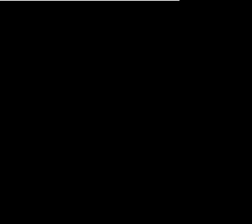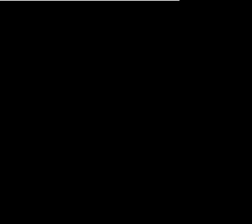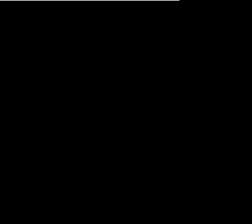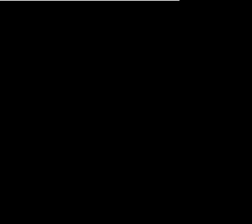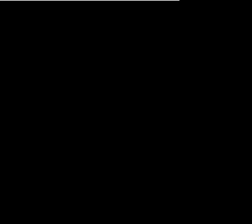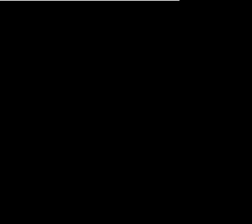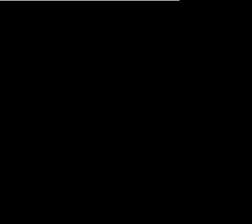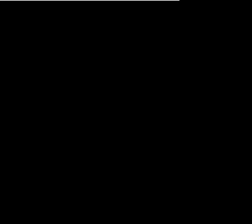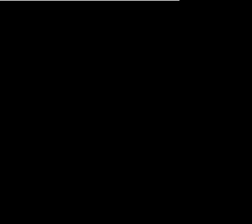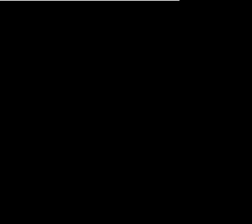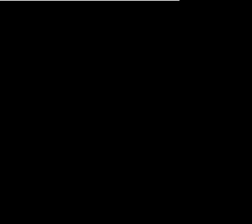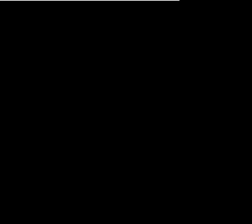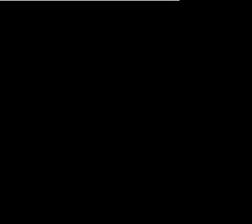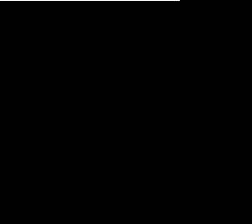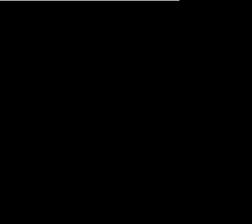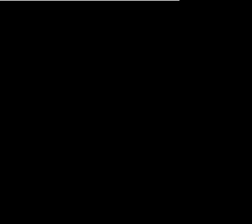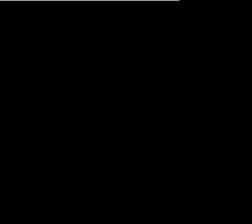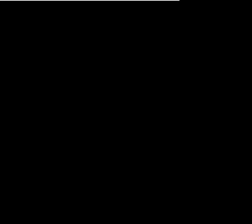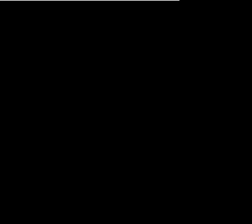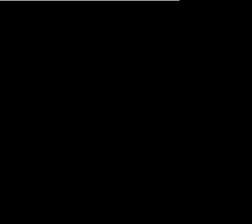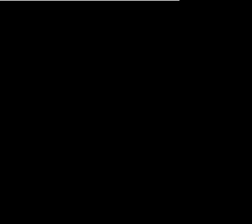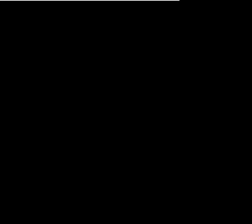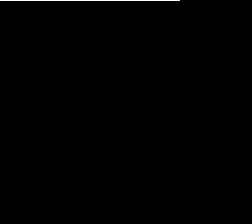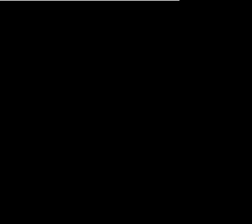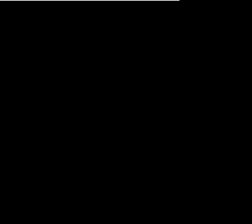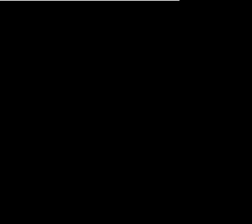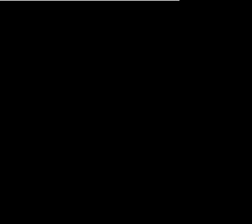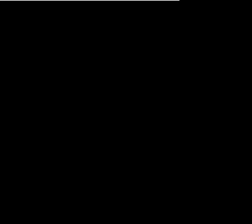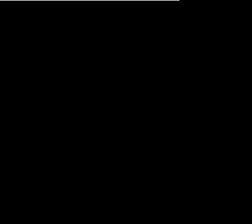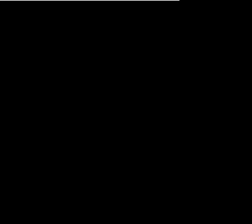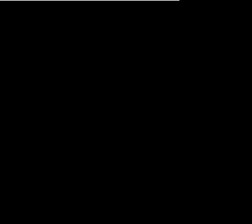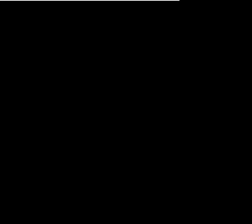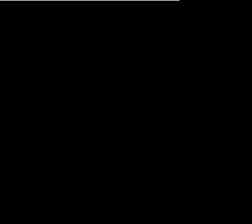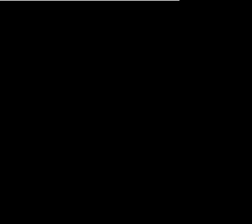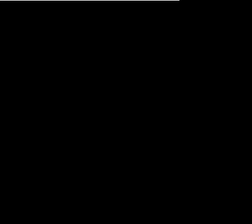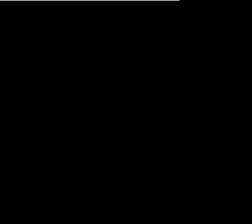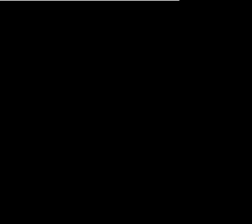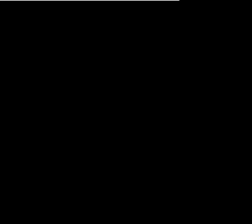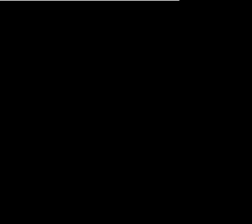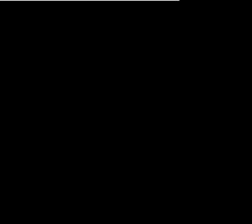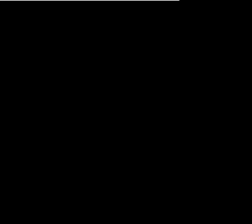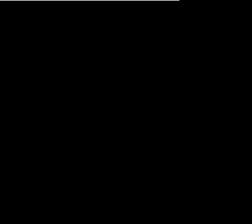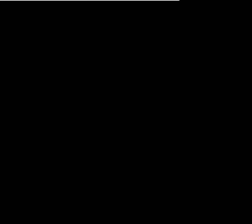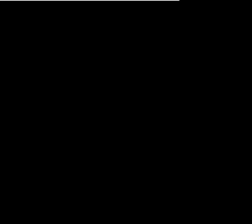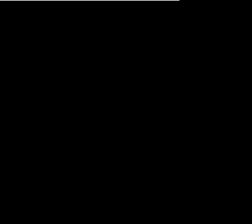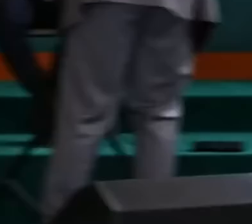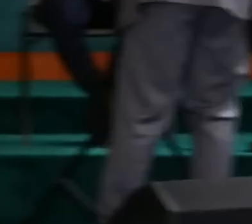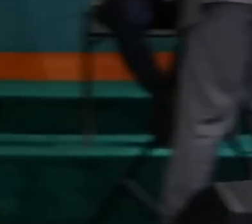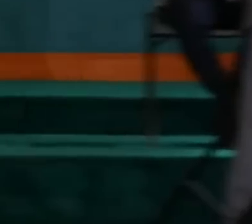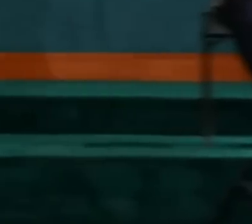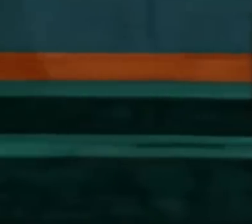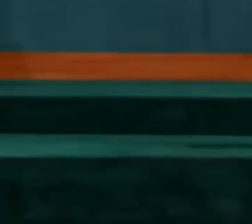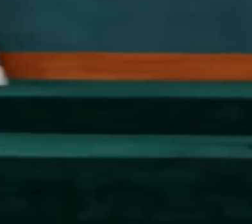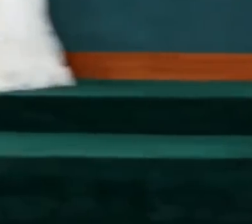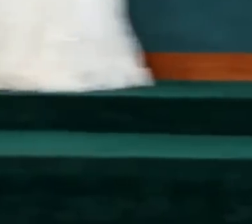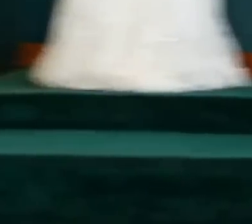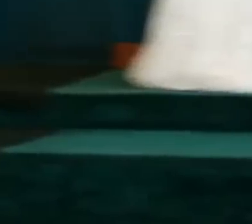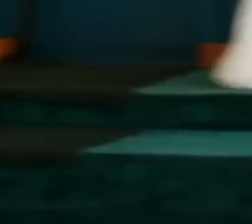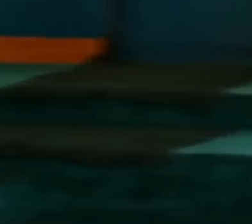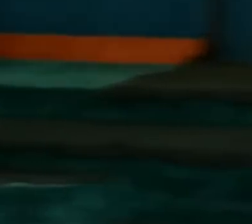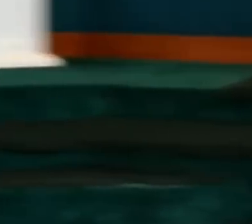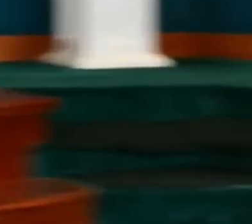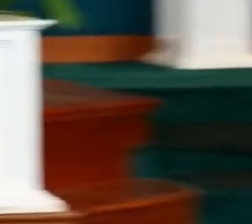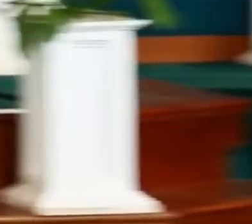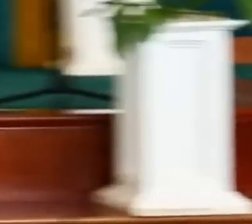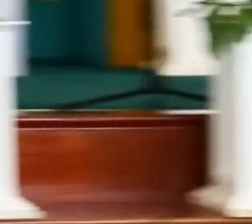what? Open the scroll and its seven seals. Praise the Lord. Amen. John, dry up your